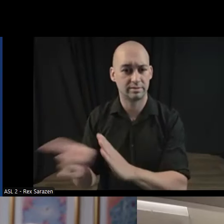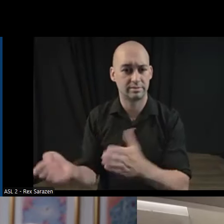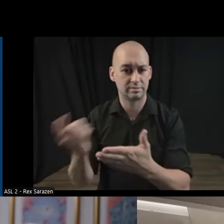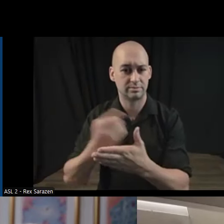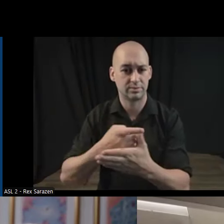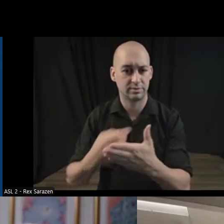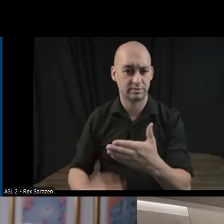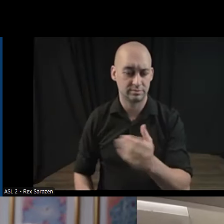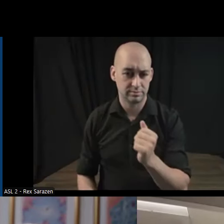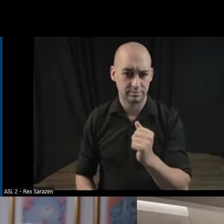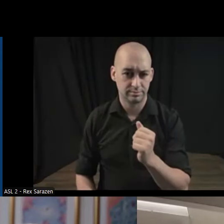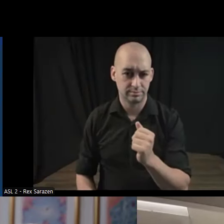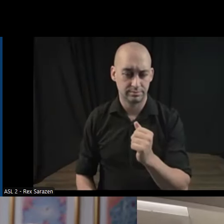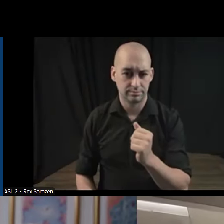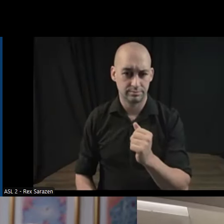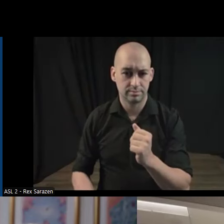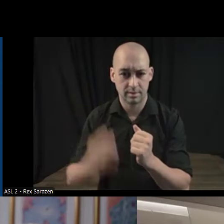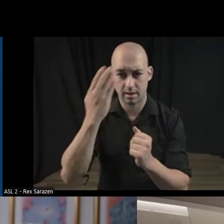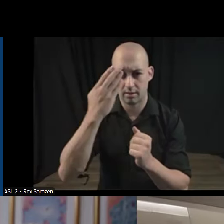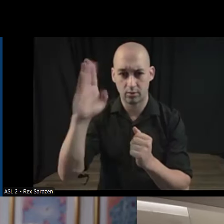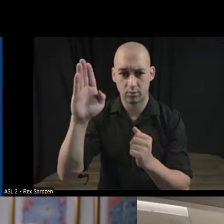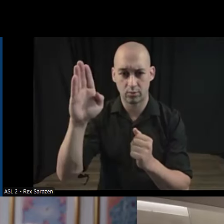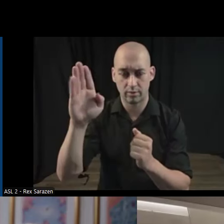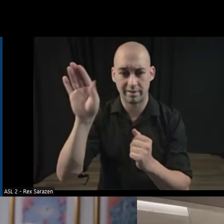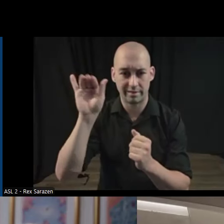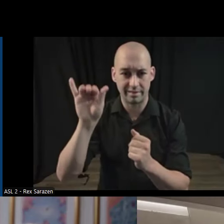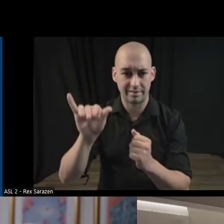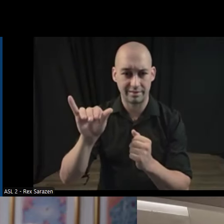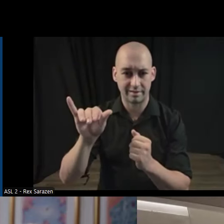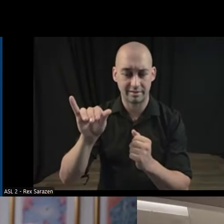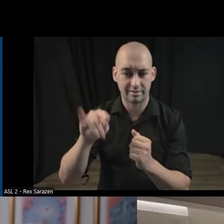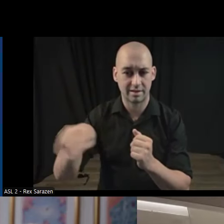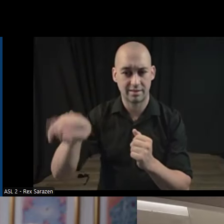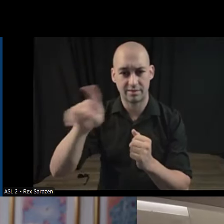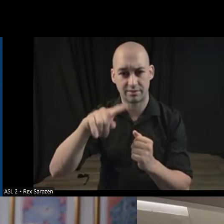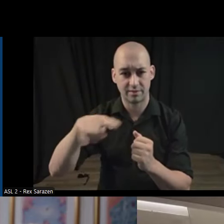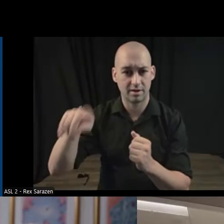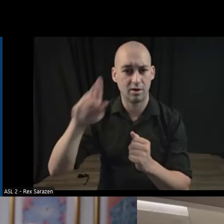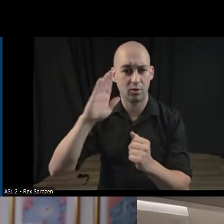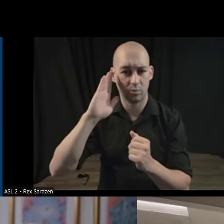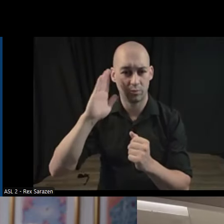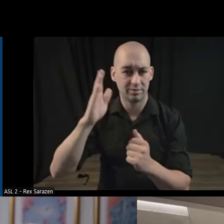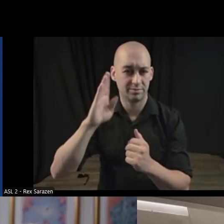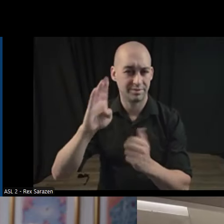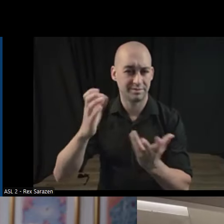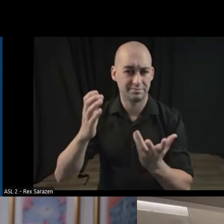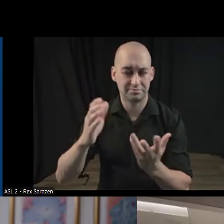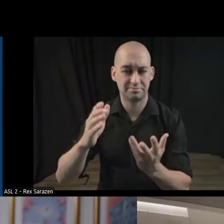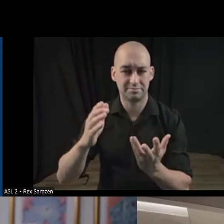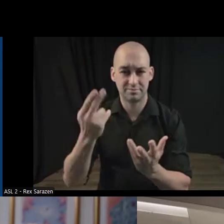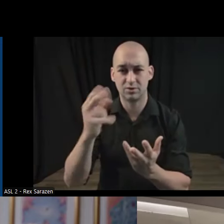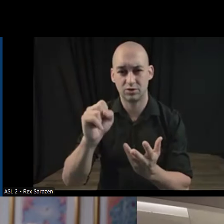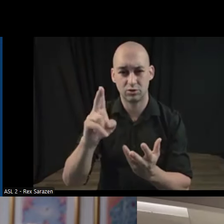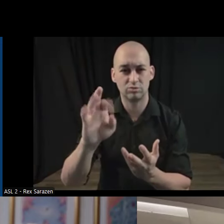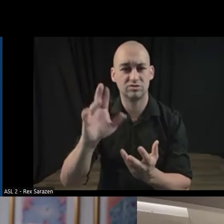And I don't know that they will be as useful as the general aging population. So I